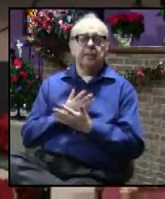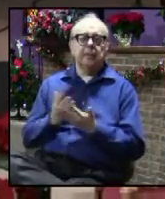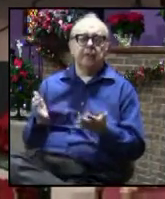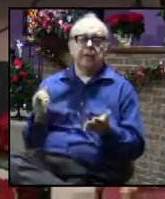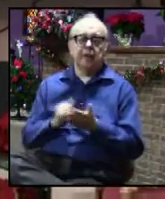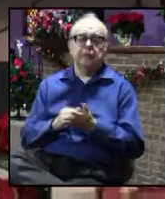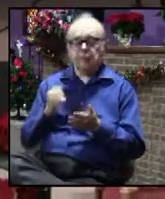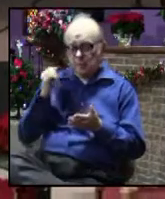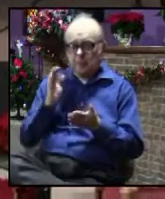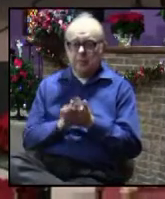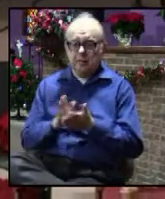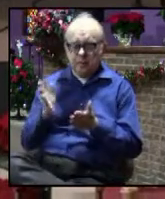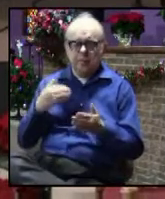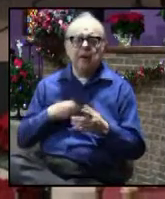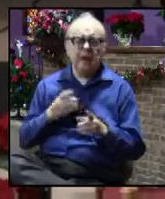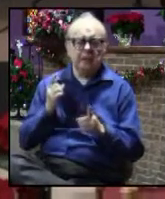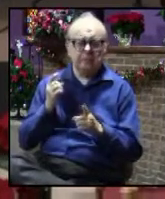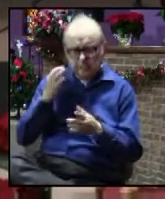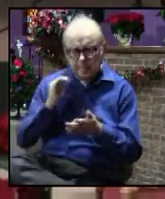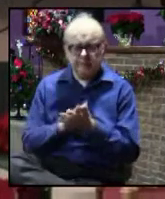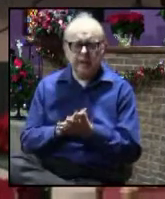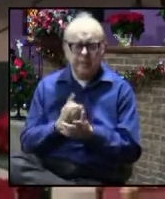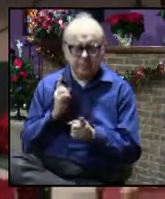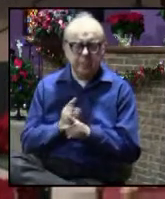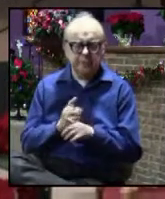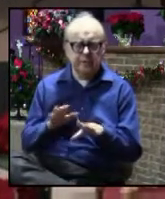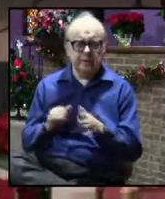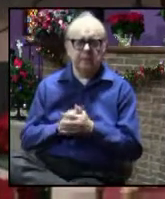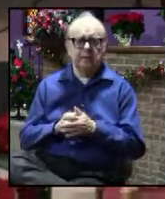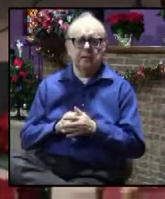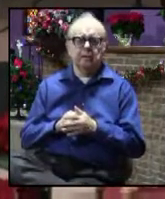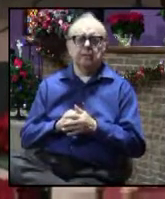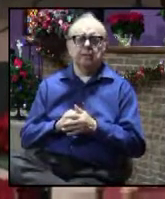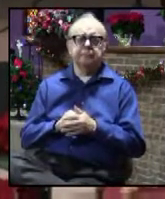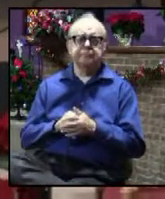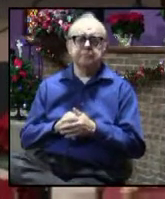believe. You have the right to believe what you want to believe.